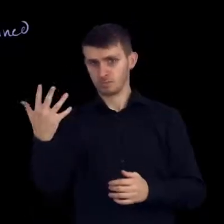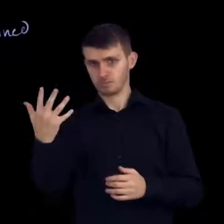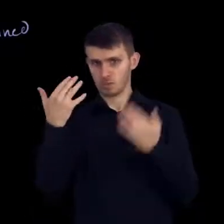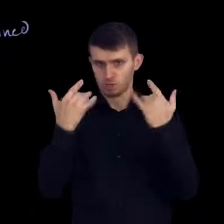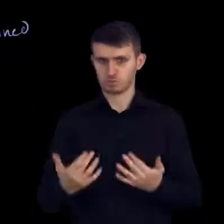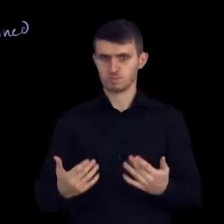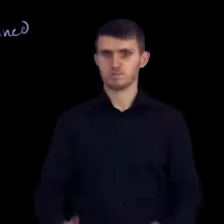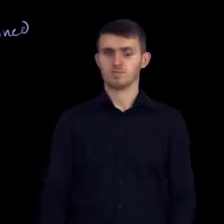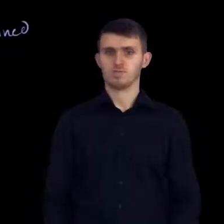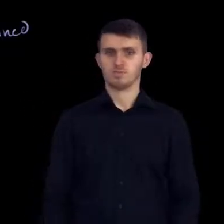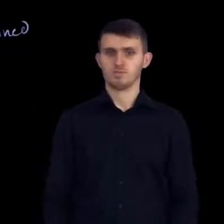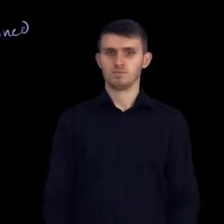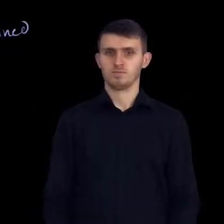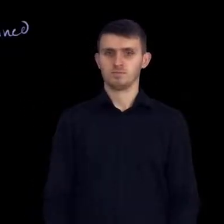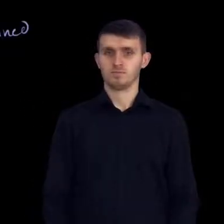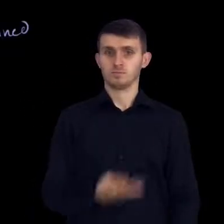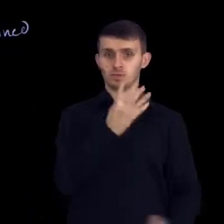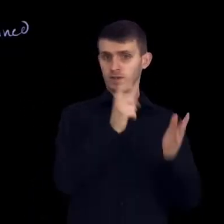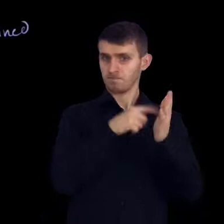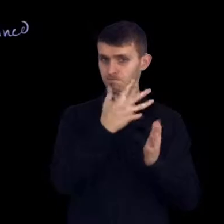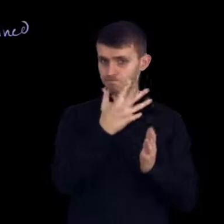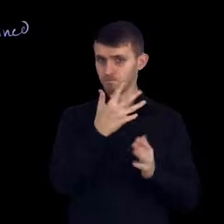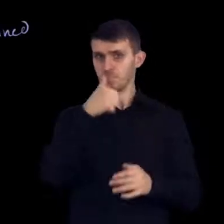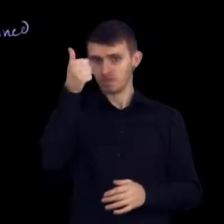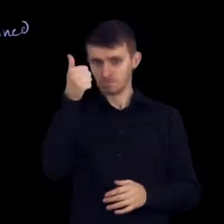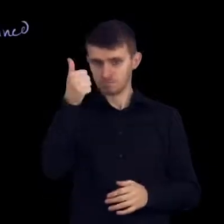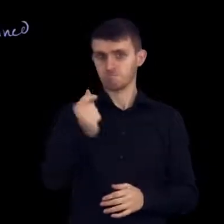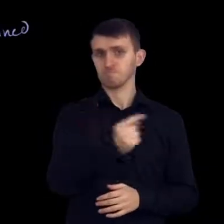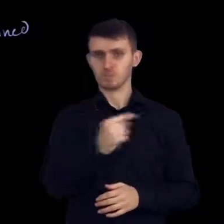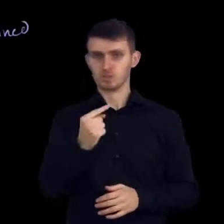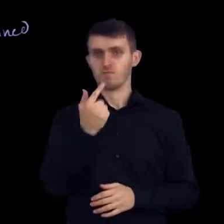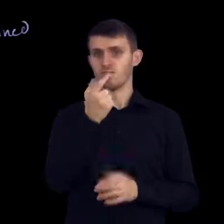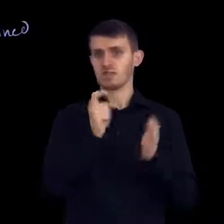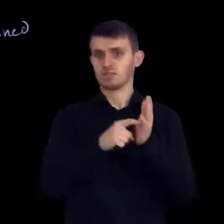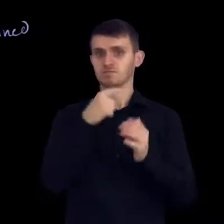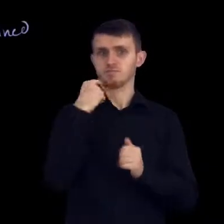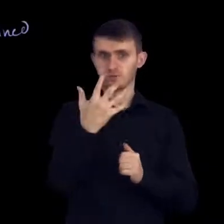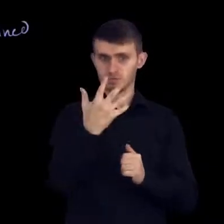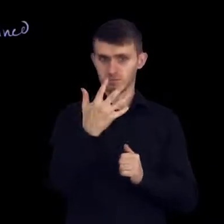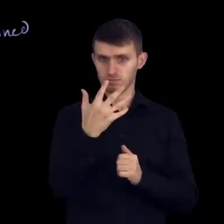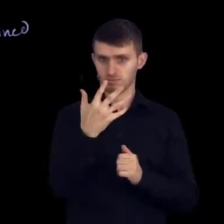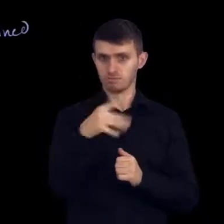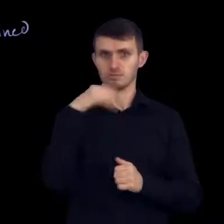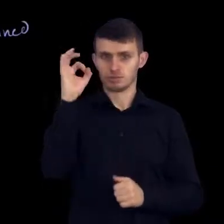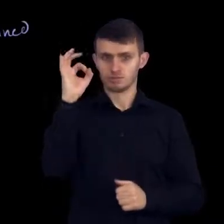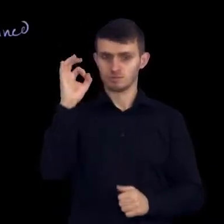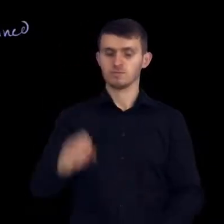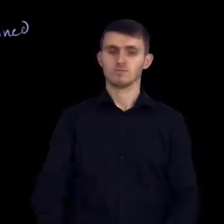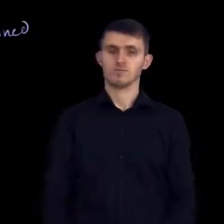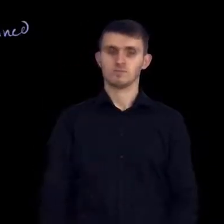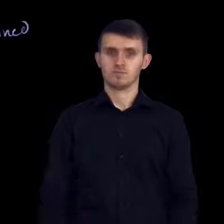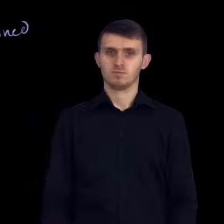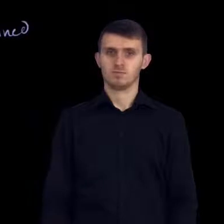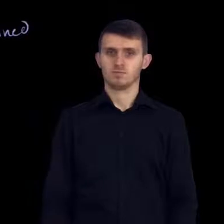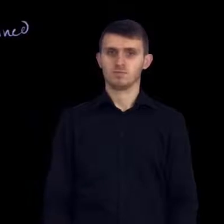let's do the same thing with n equals 5. So it becomes 4 times 5 to the first power